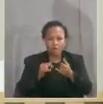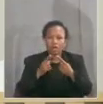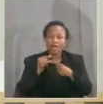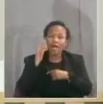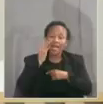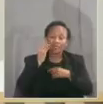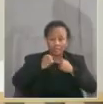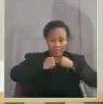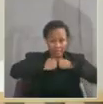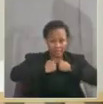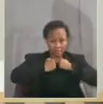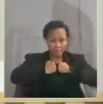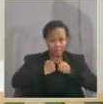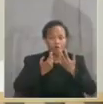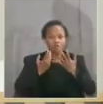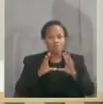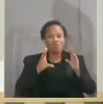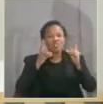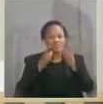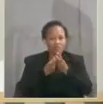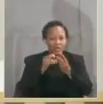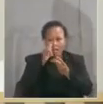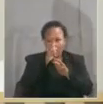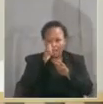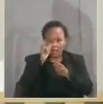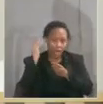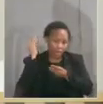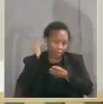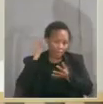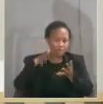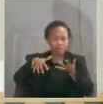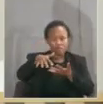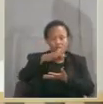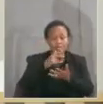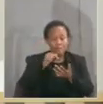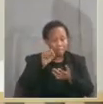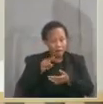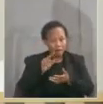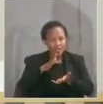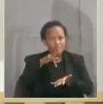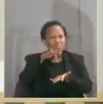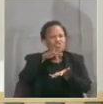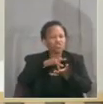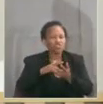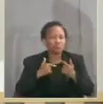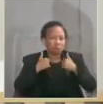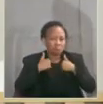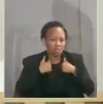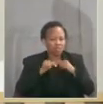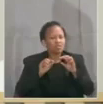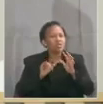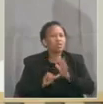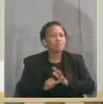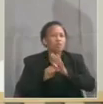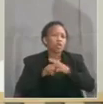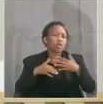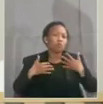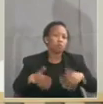division crime intelligence is positioning me to address the critical